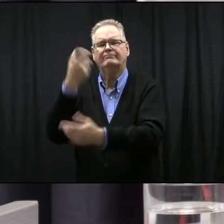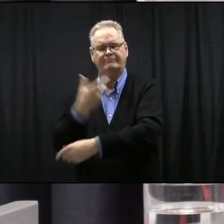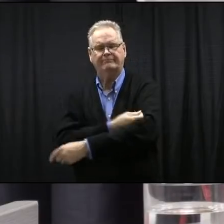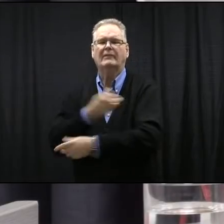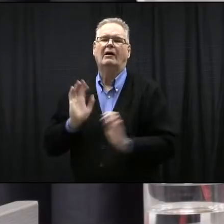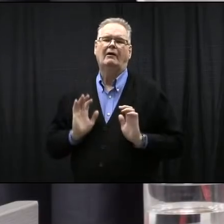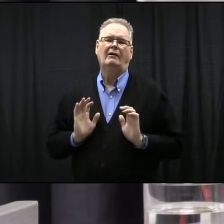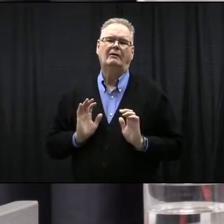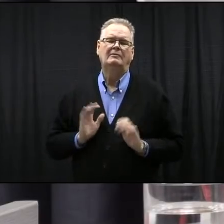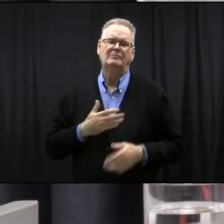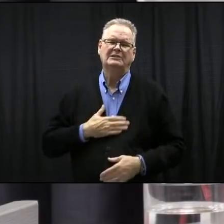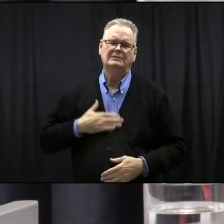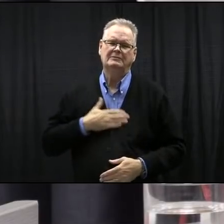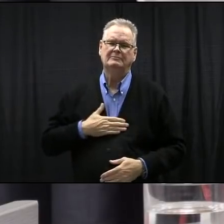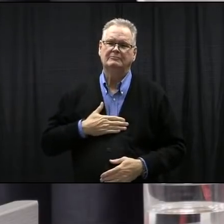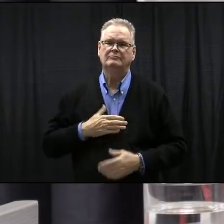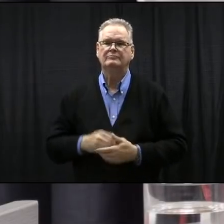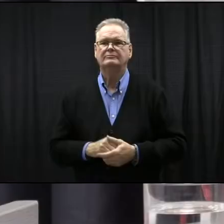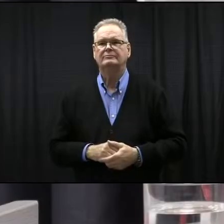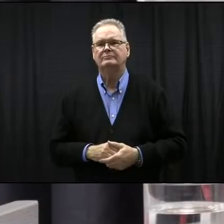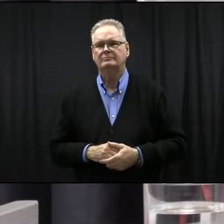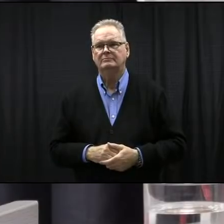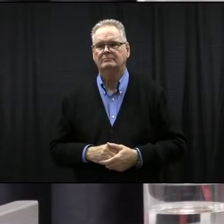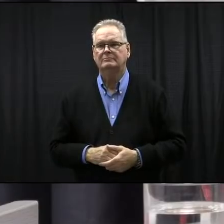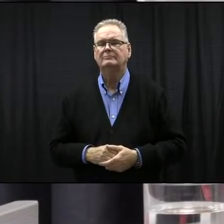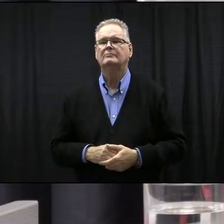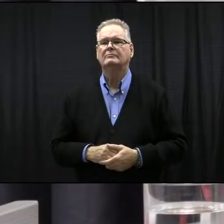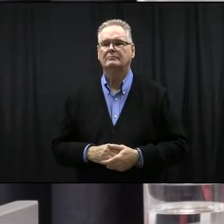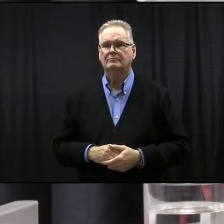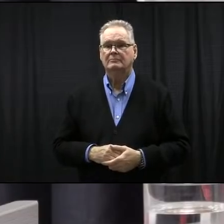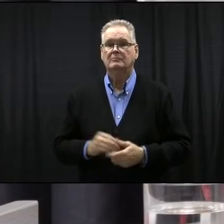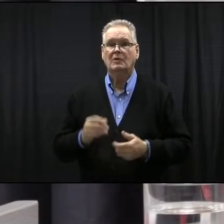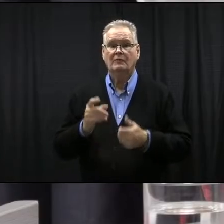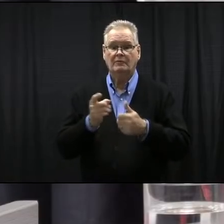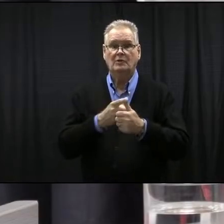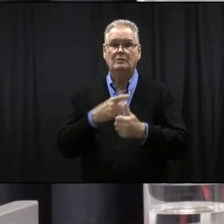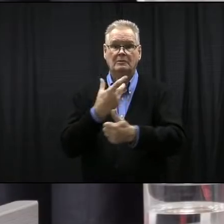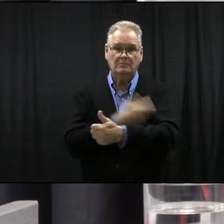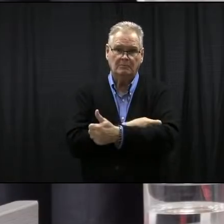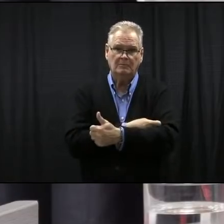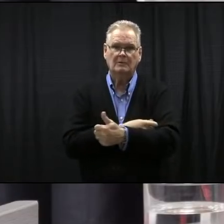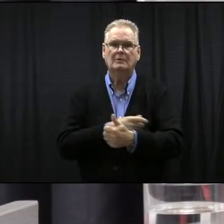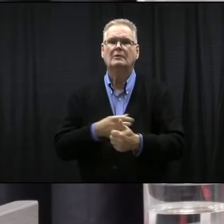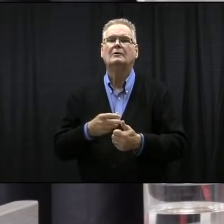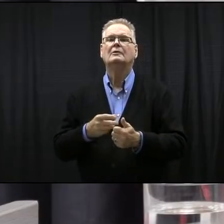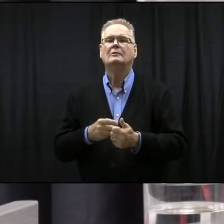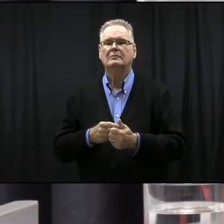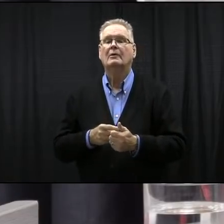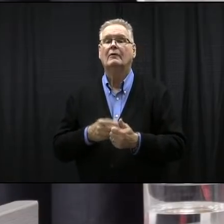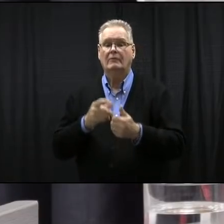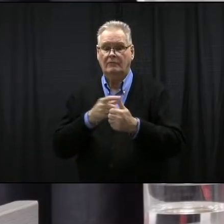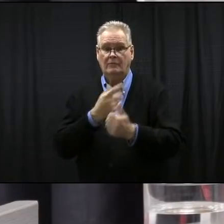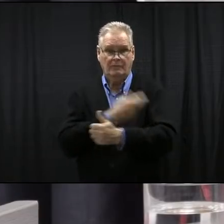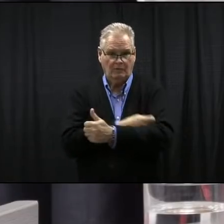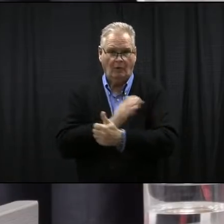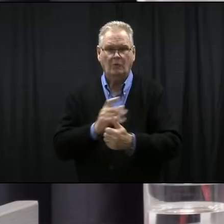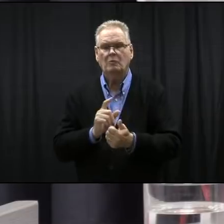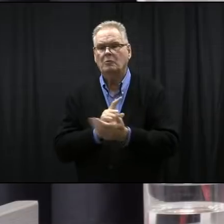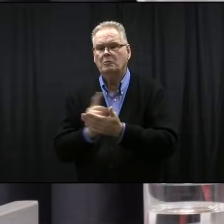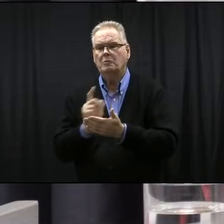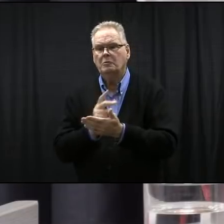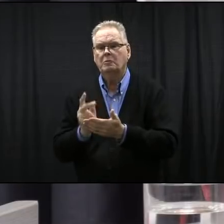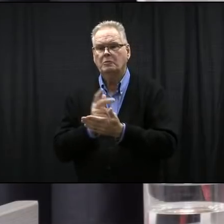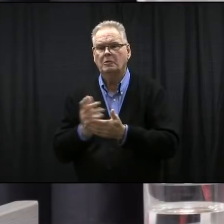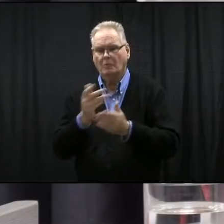the single most important thing you can do for yourself, for your family, and for the province